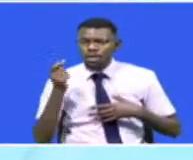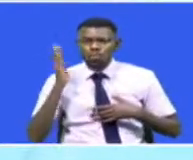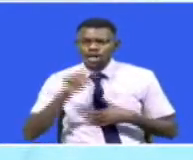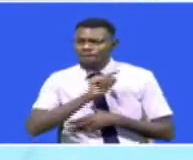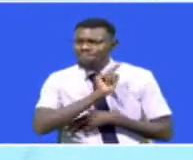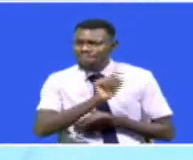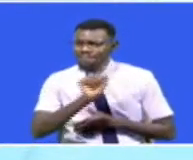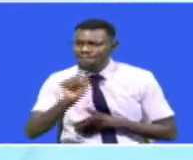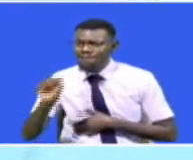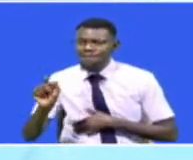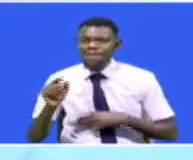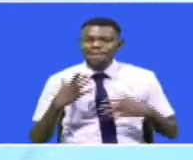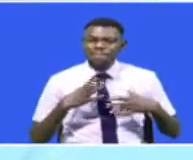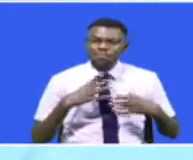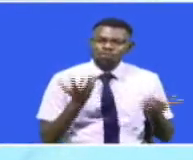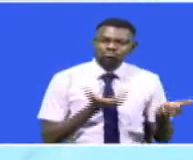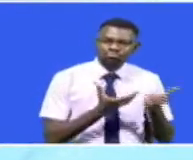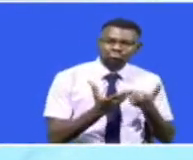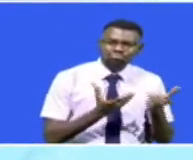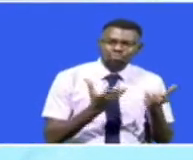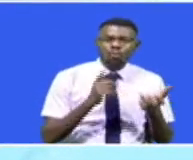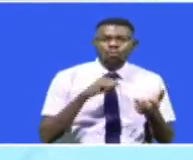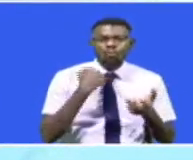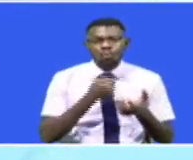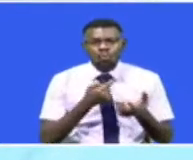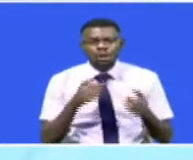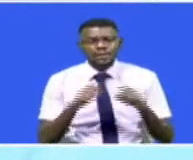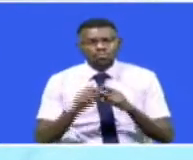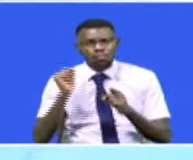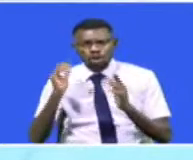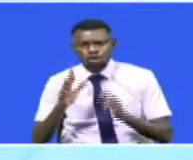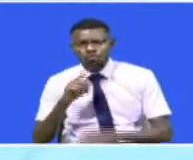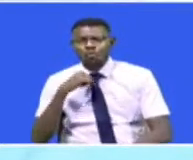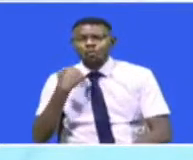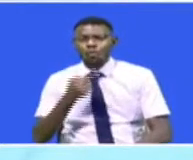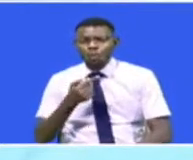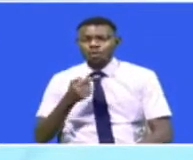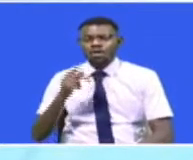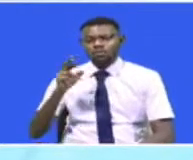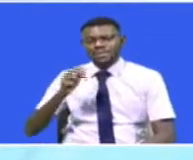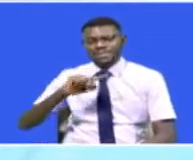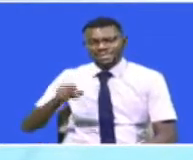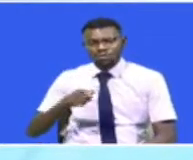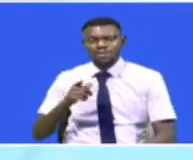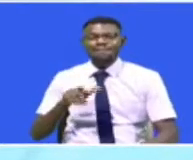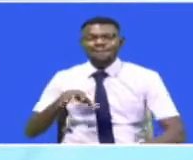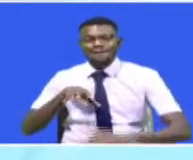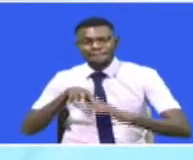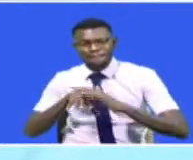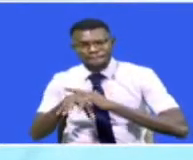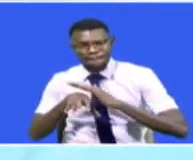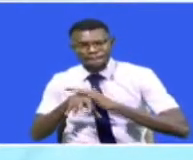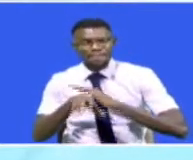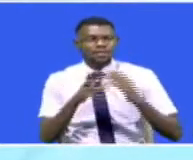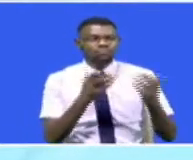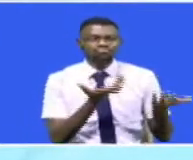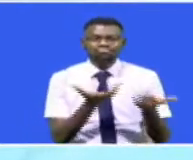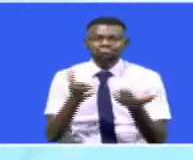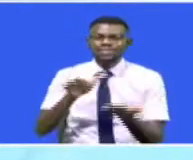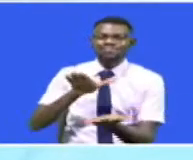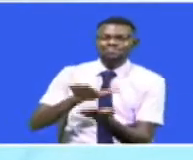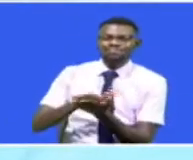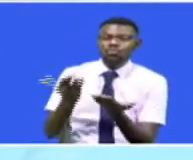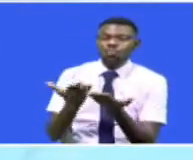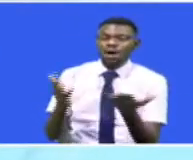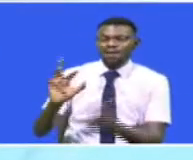businessmen involved in the disappearance of 20,000 bags of contaminated sugar that had been stored at the Kenya Bureau of